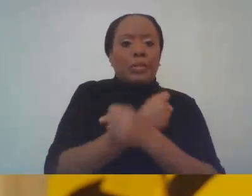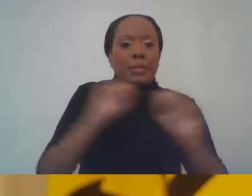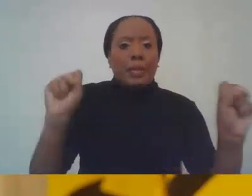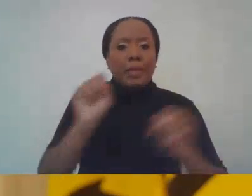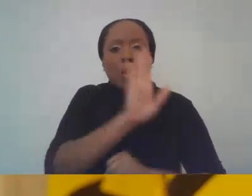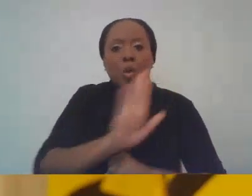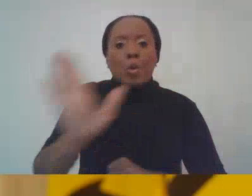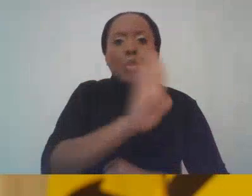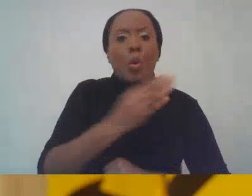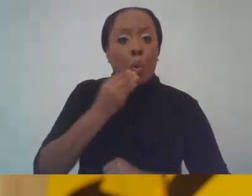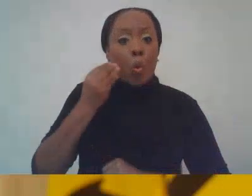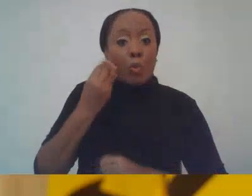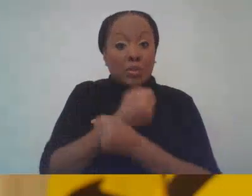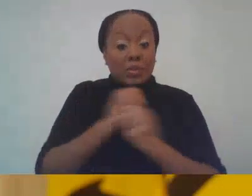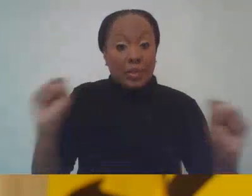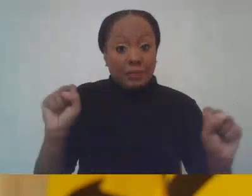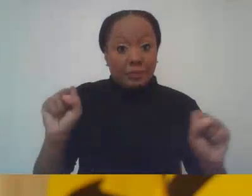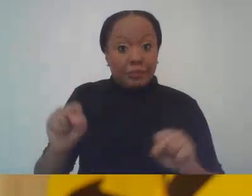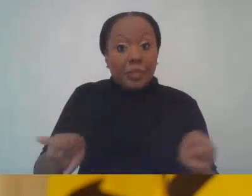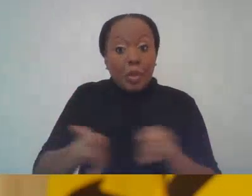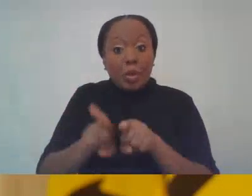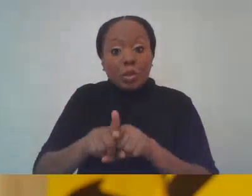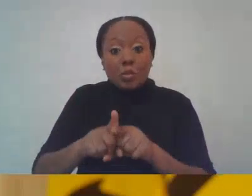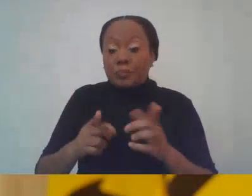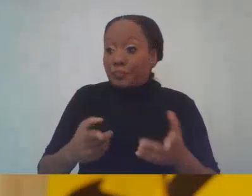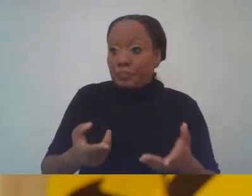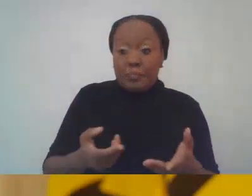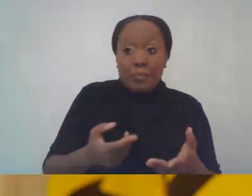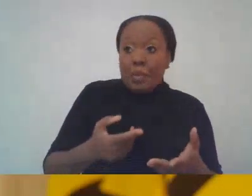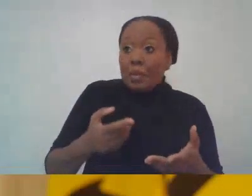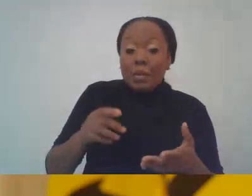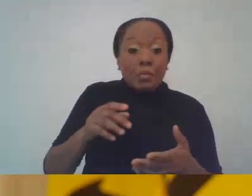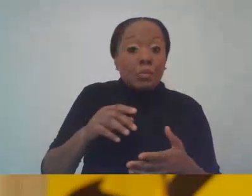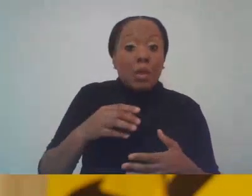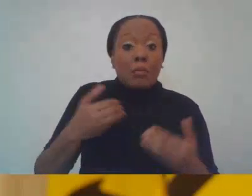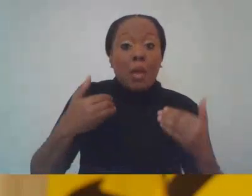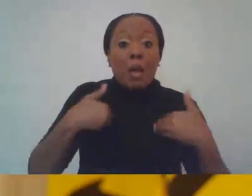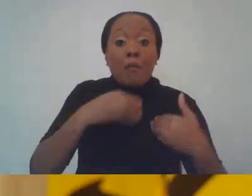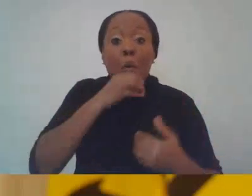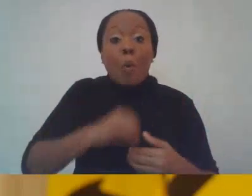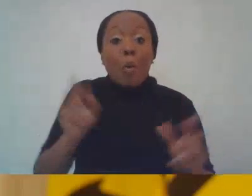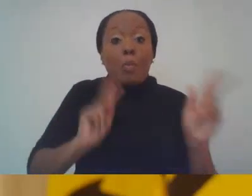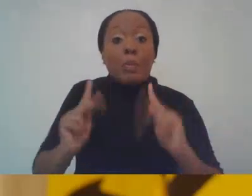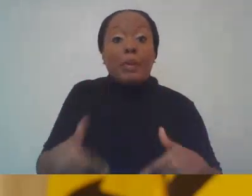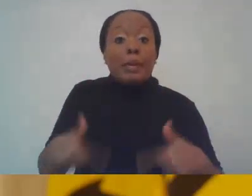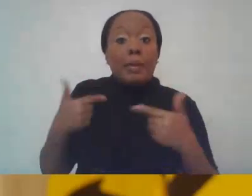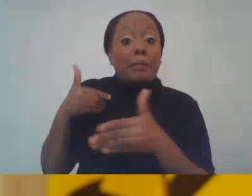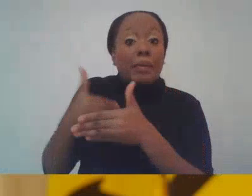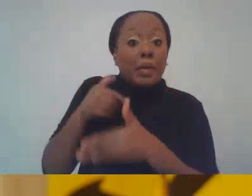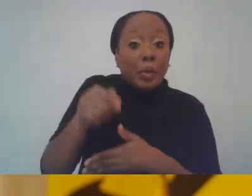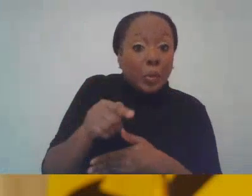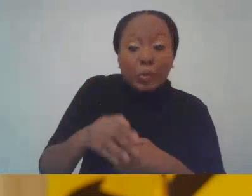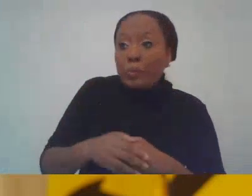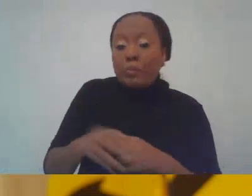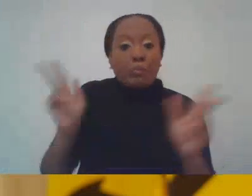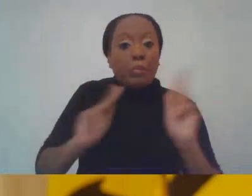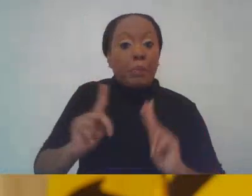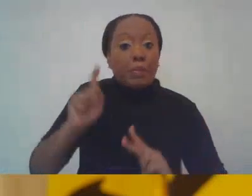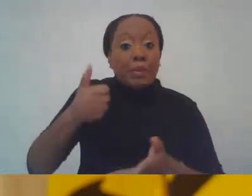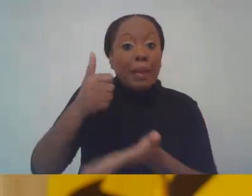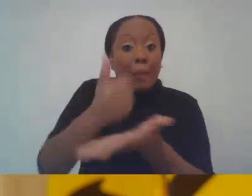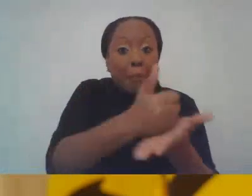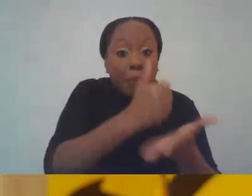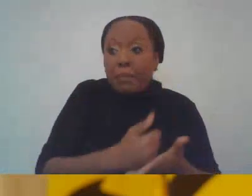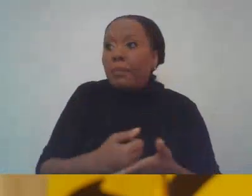safety. This is also a time to check on your elderly neighbors and people living in the neighborhood who are vulnerable, to ensure that